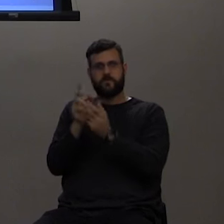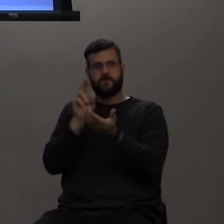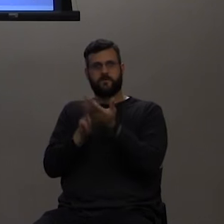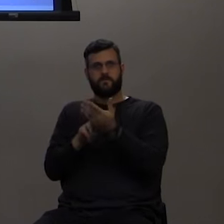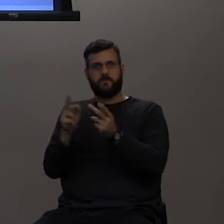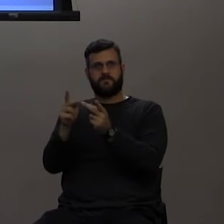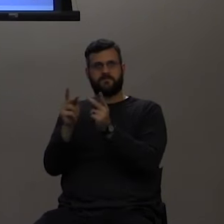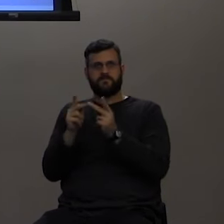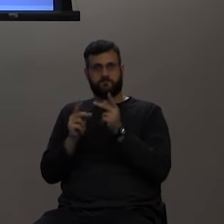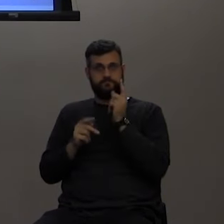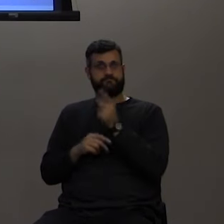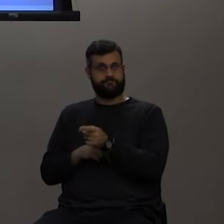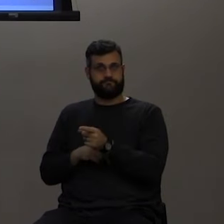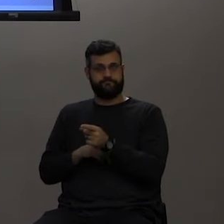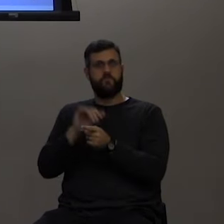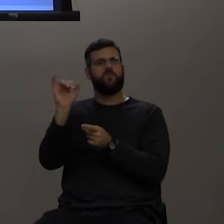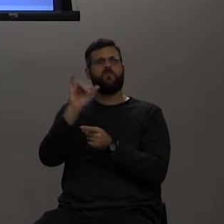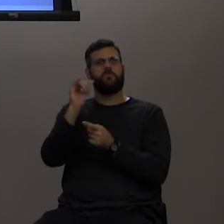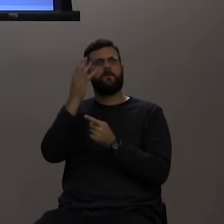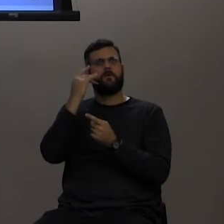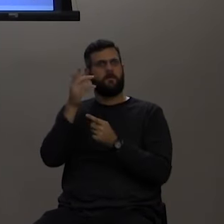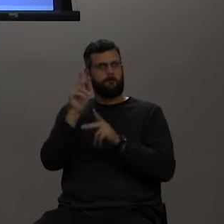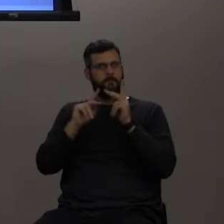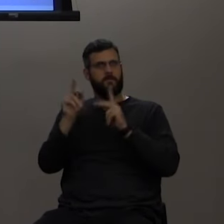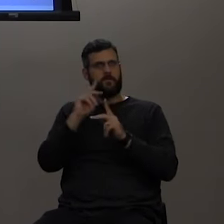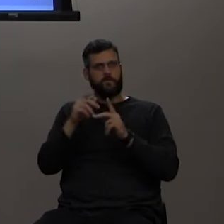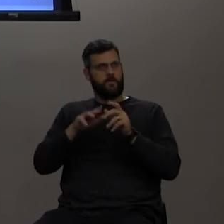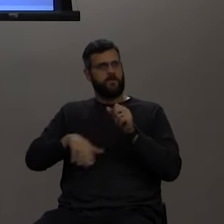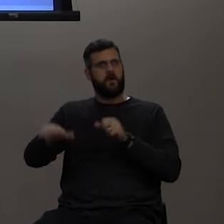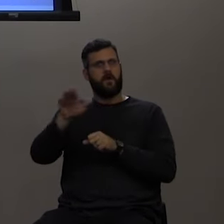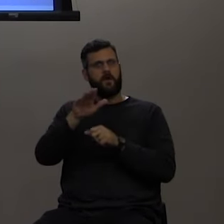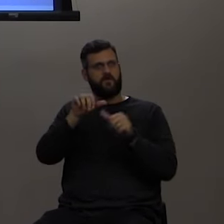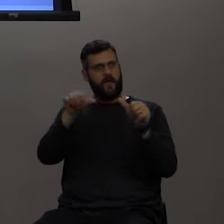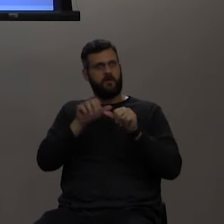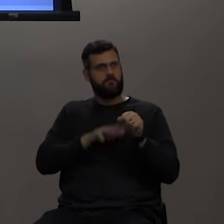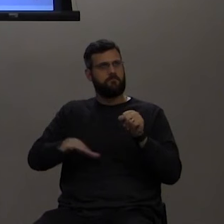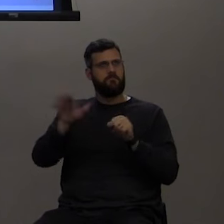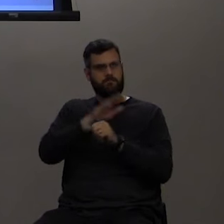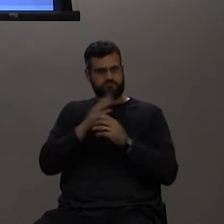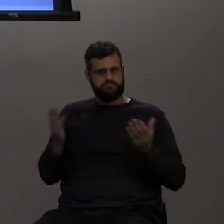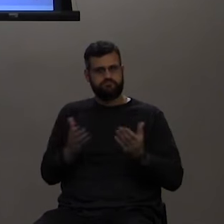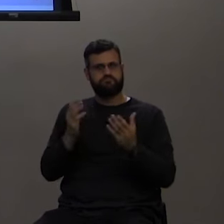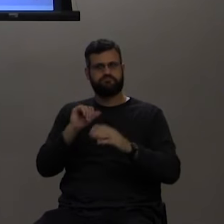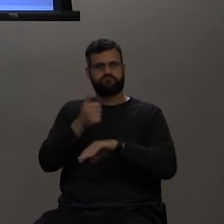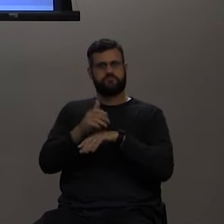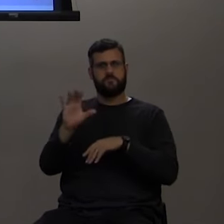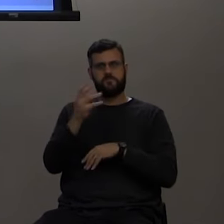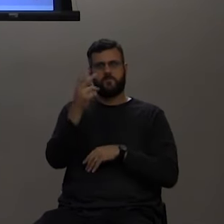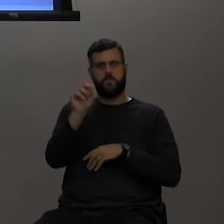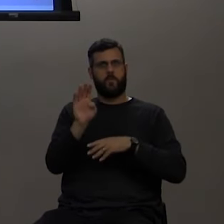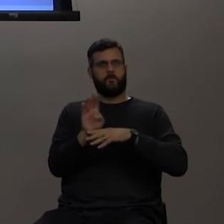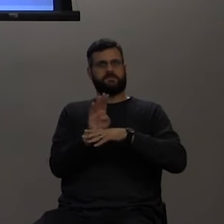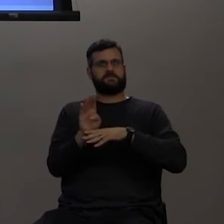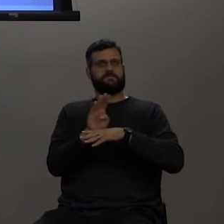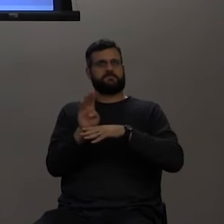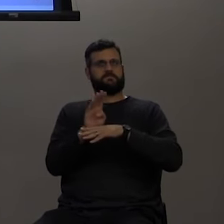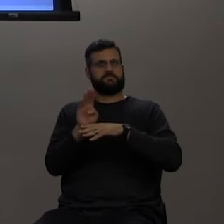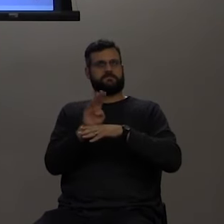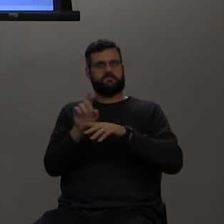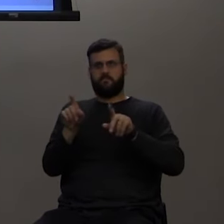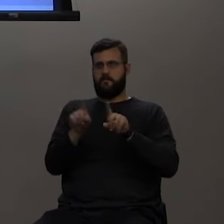their company, and due to the entrepreneurial spirit in the area that has encouraged people to start their own business as a